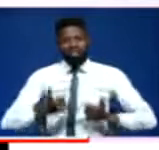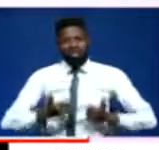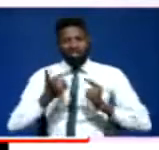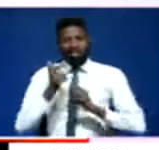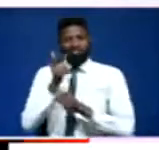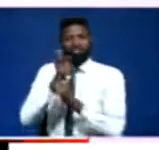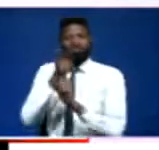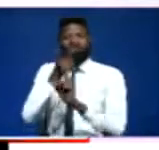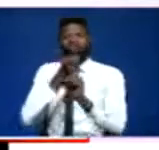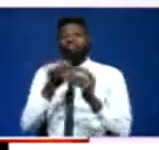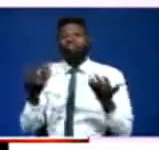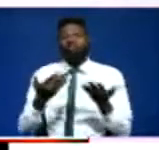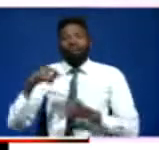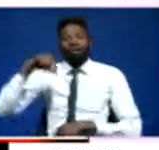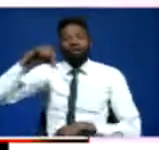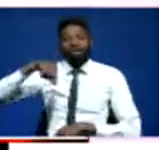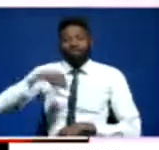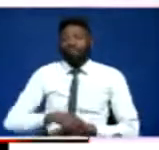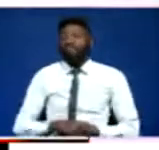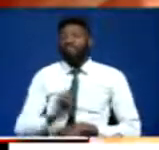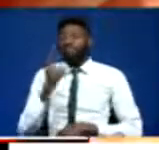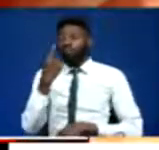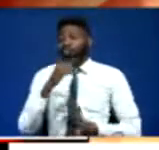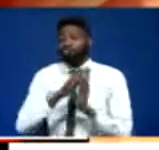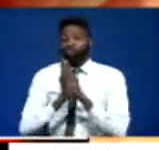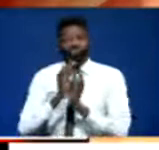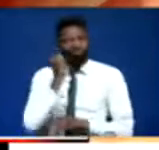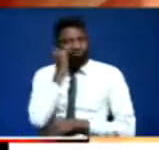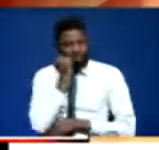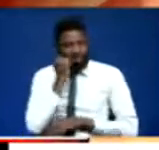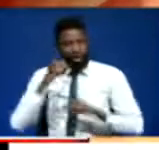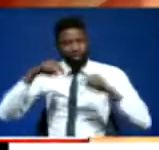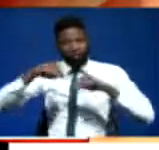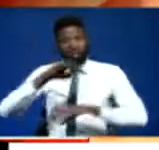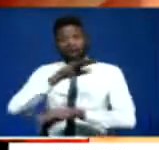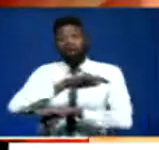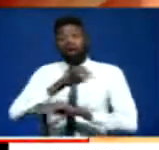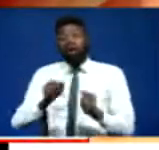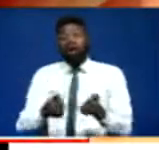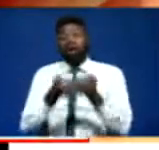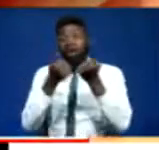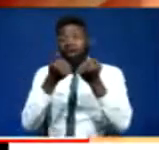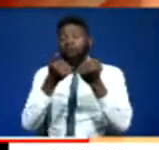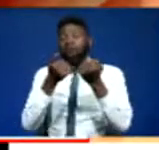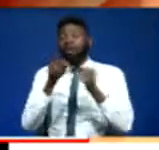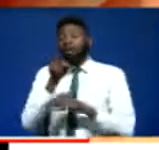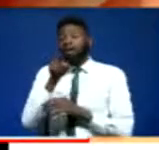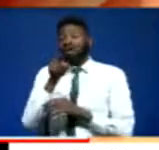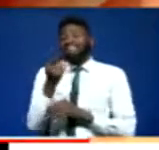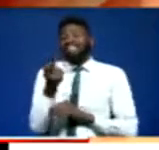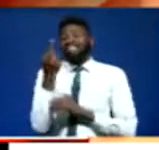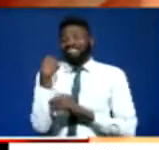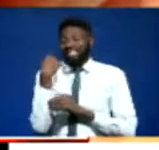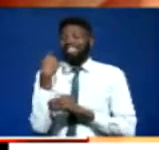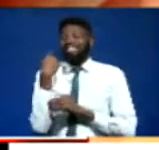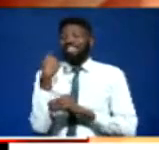on a sad note this afternoon following the collapse of a building in Kasarani yesterday.